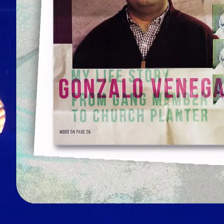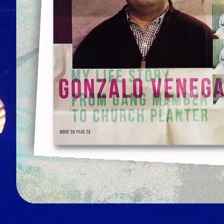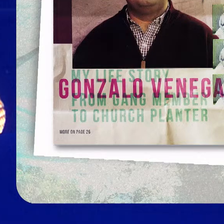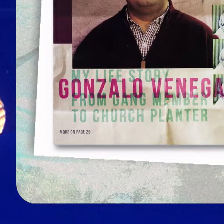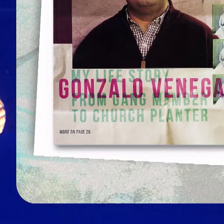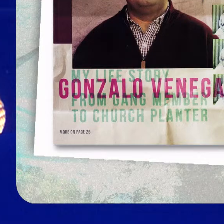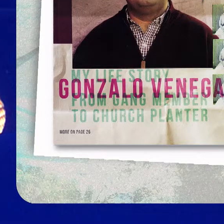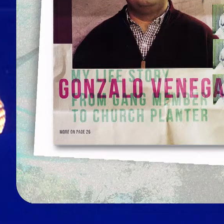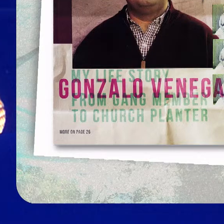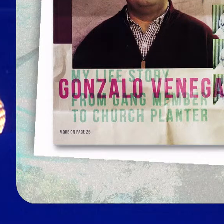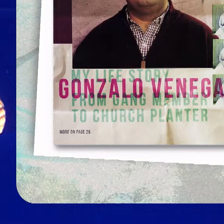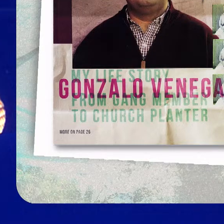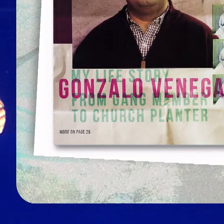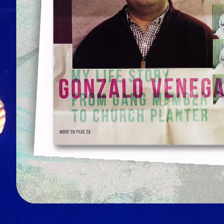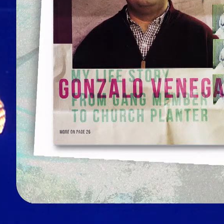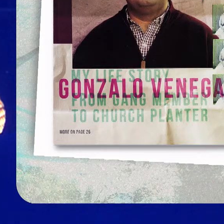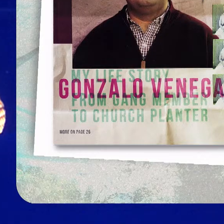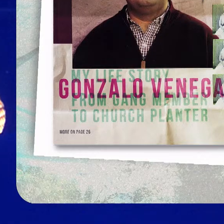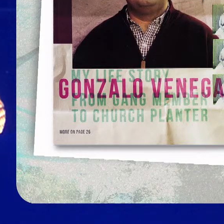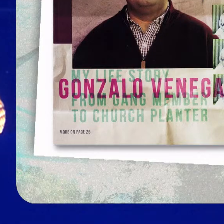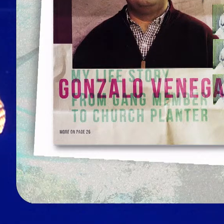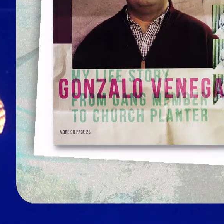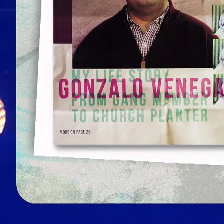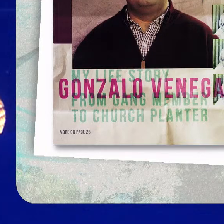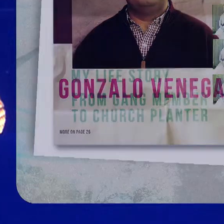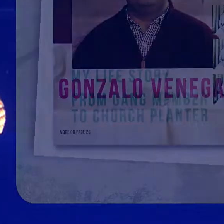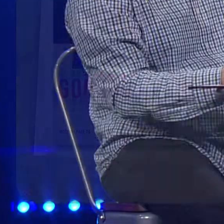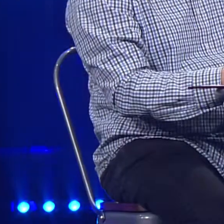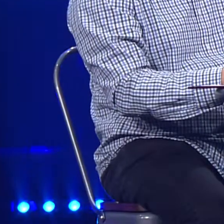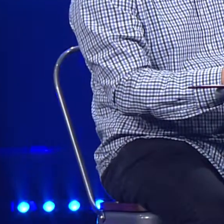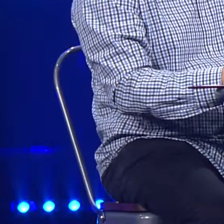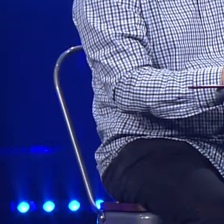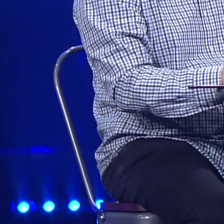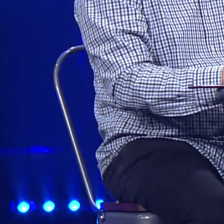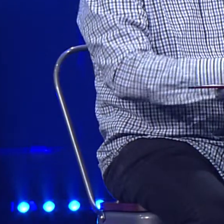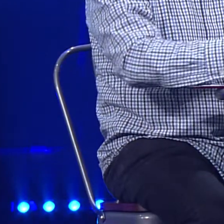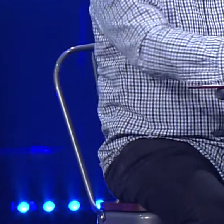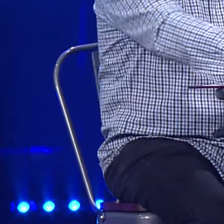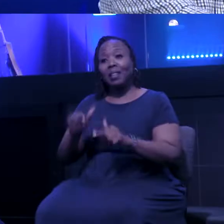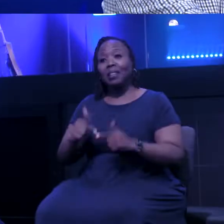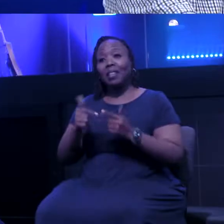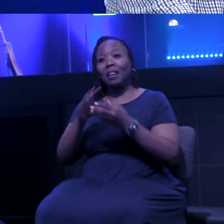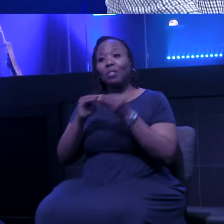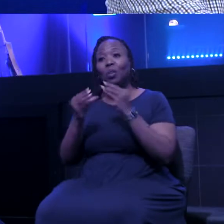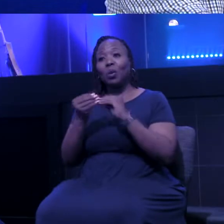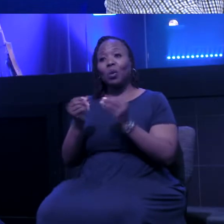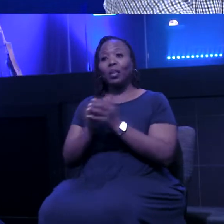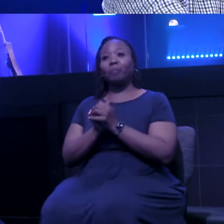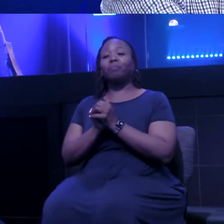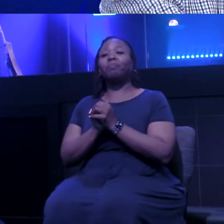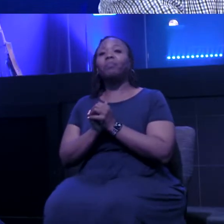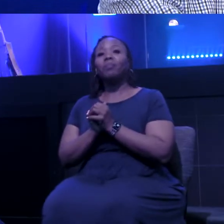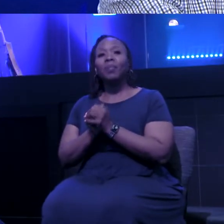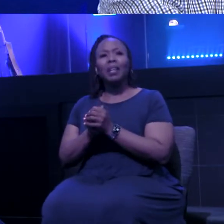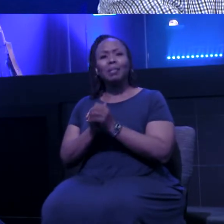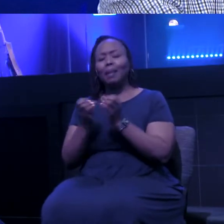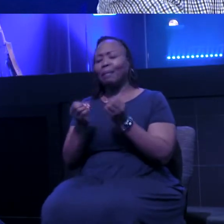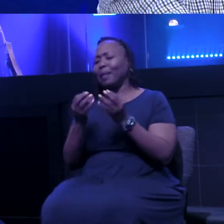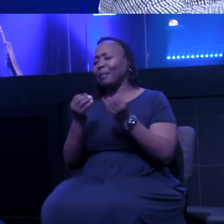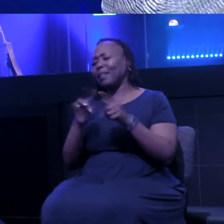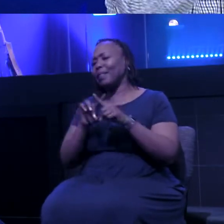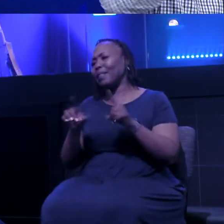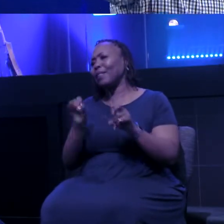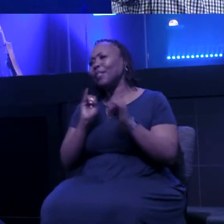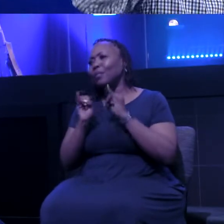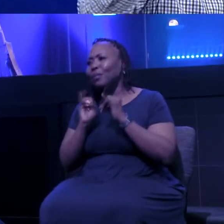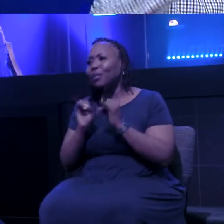And Gonzalo is writing a book about his story right yes. now, and he's been featured in a lot of different podcasts and different things. So